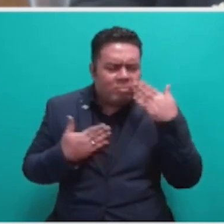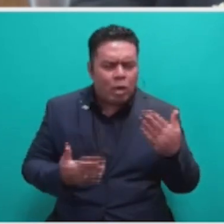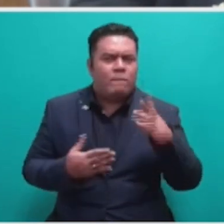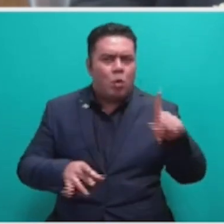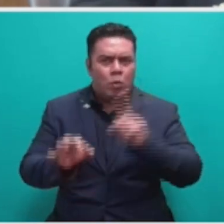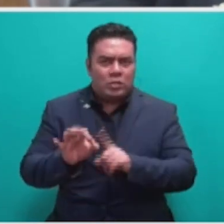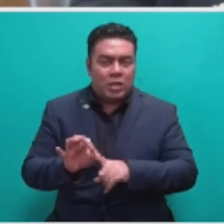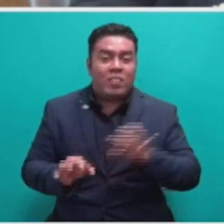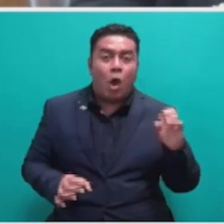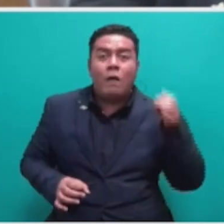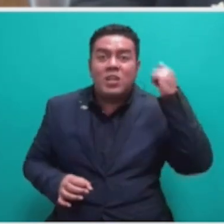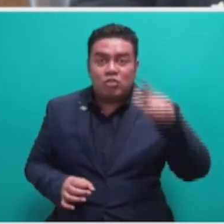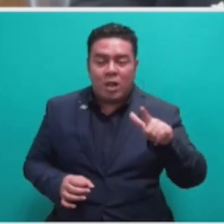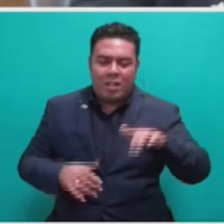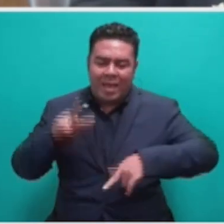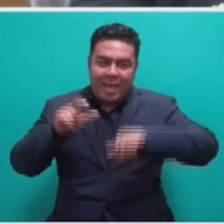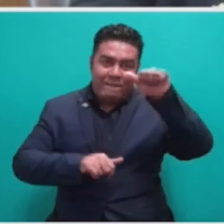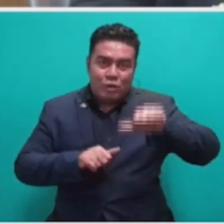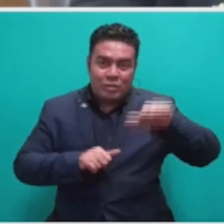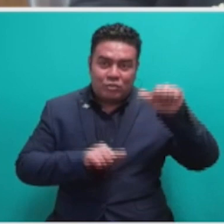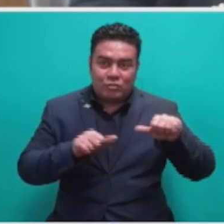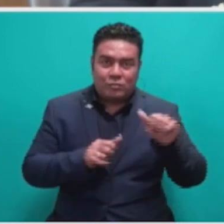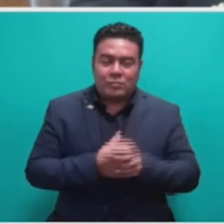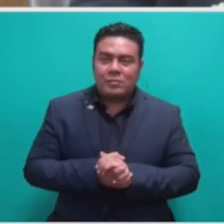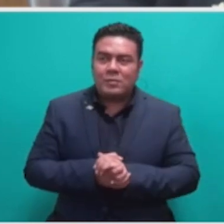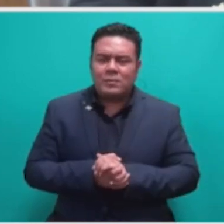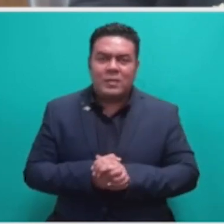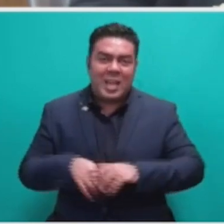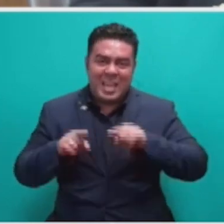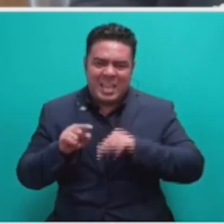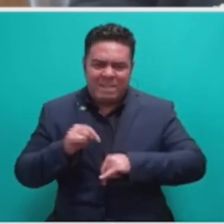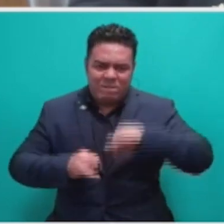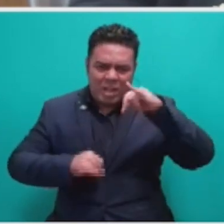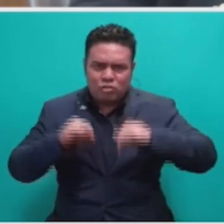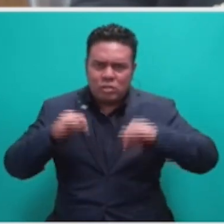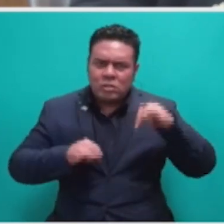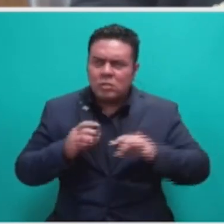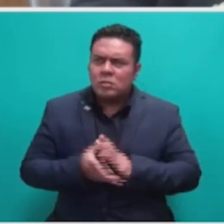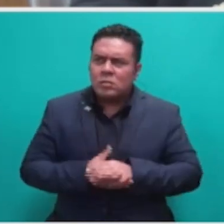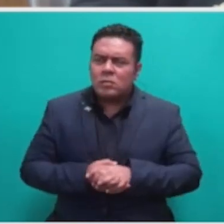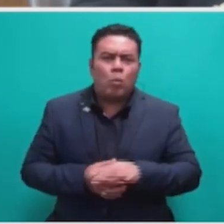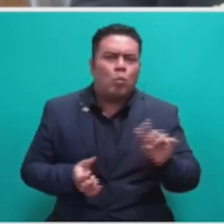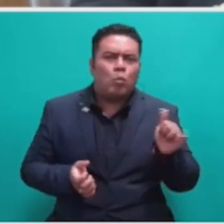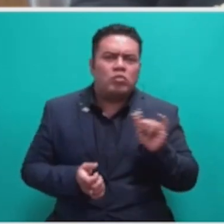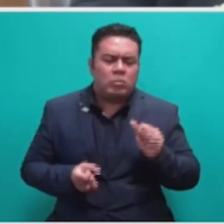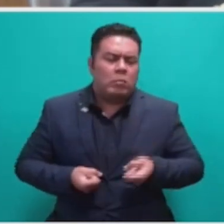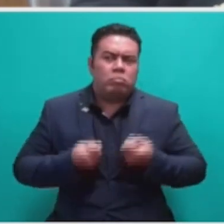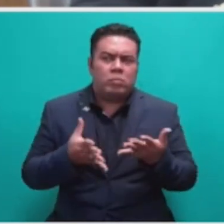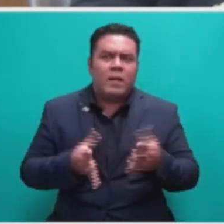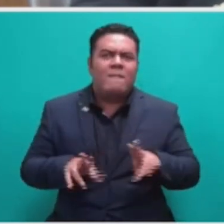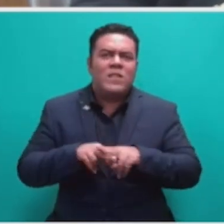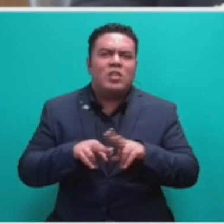the official average inflation, which is released by the Fiji Bureau of